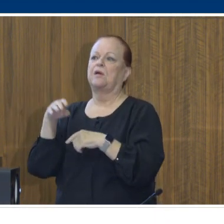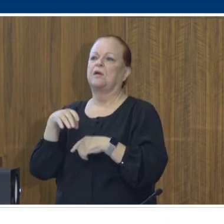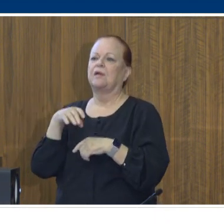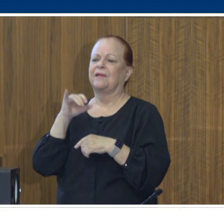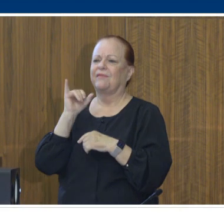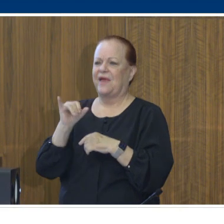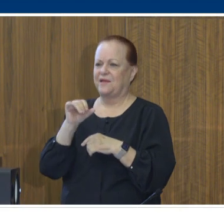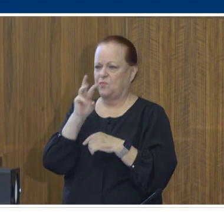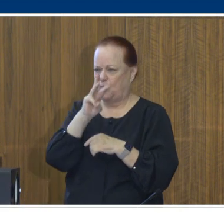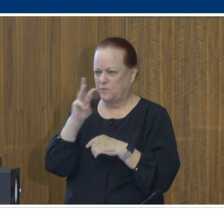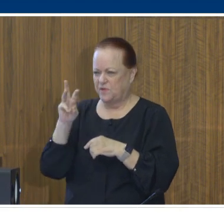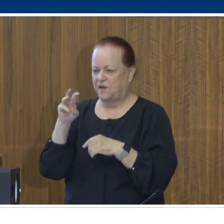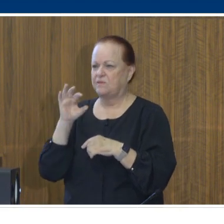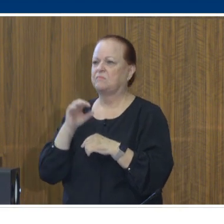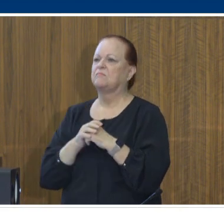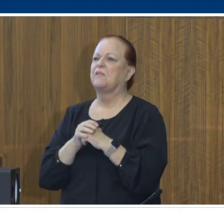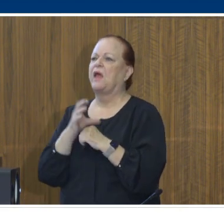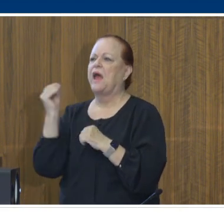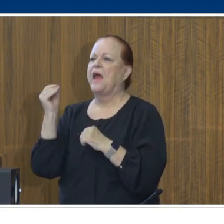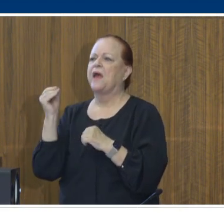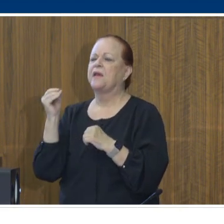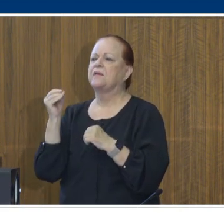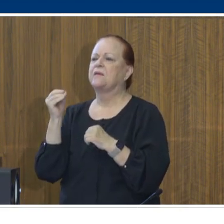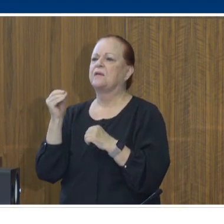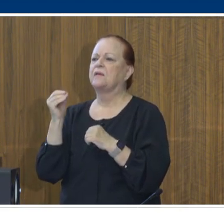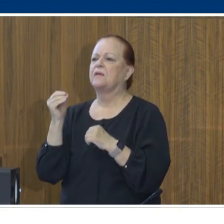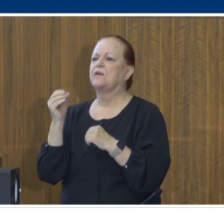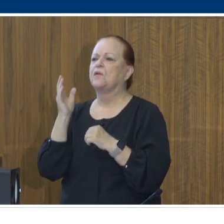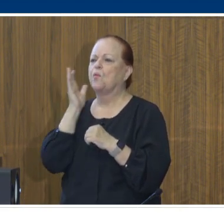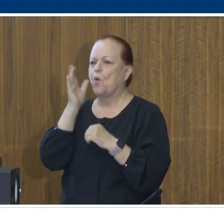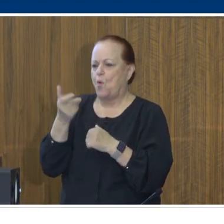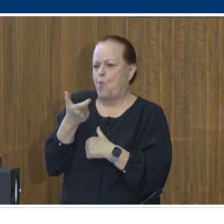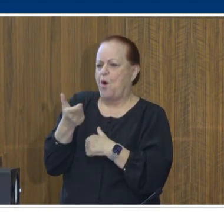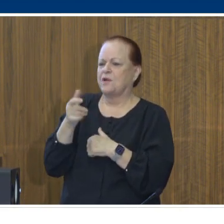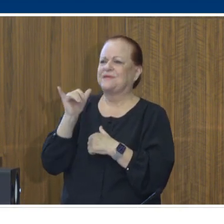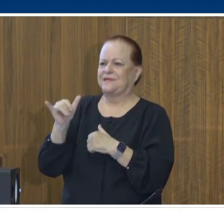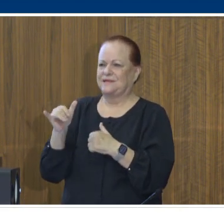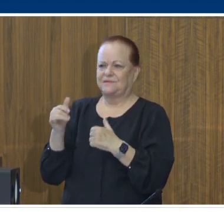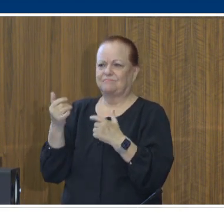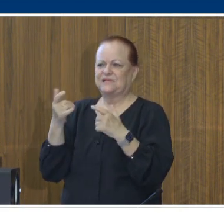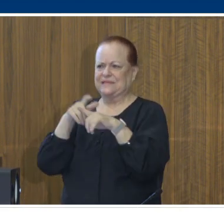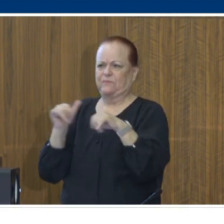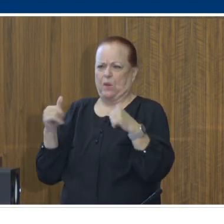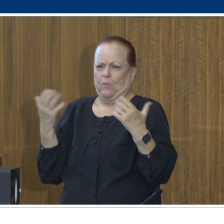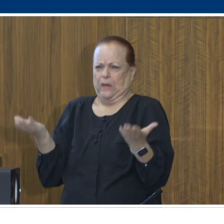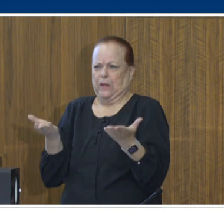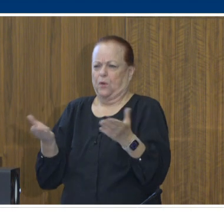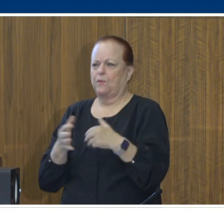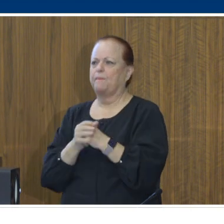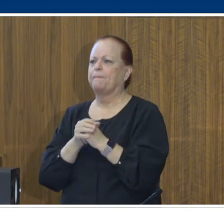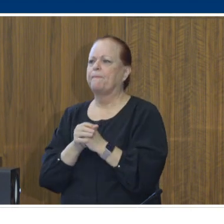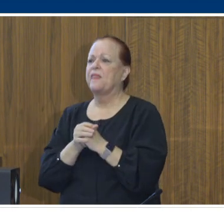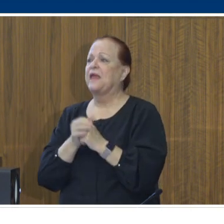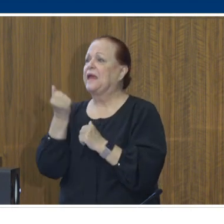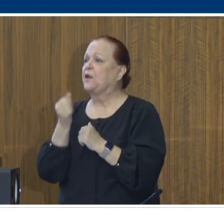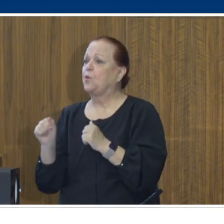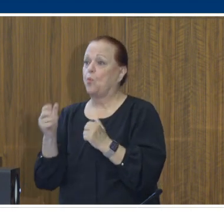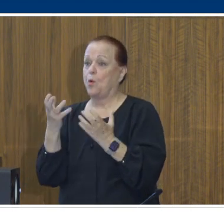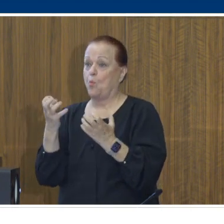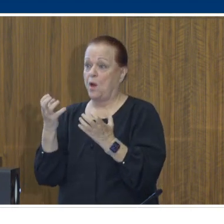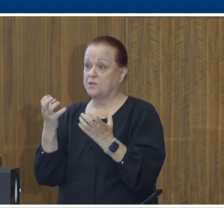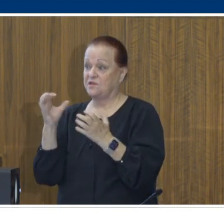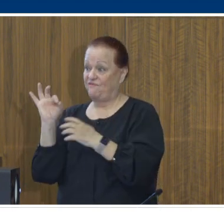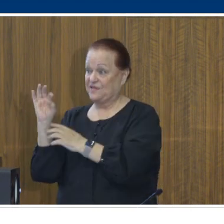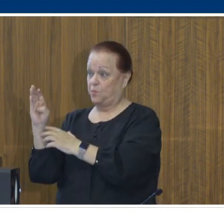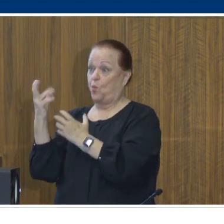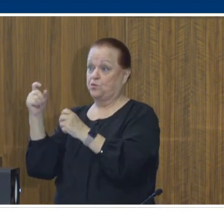facebook.com/OCGov, you can go ahead and see it live telecast at the present time. If anybody's on Facebook watching that would like to call in, you can call